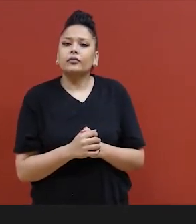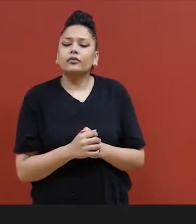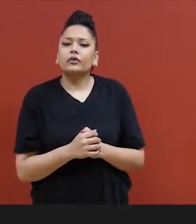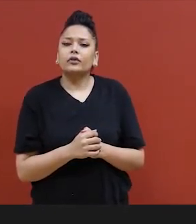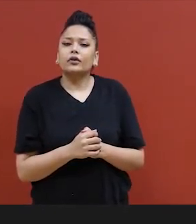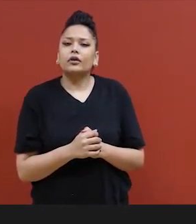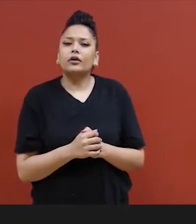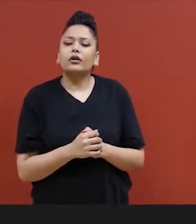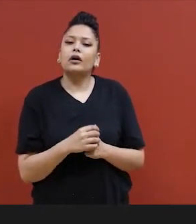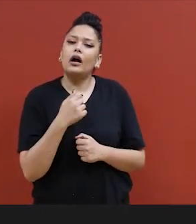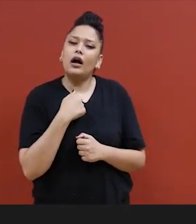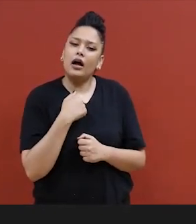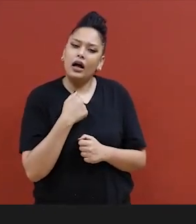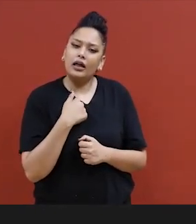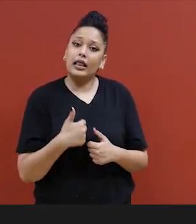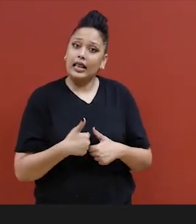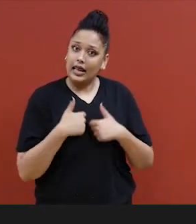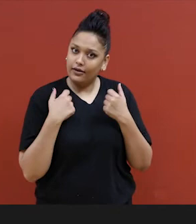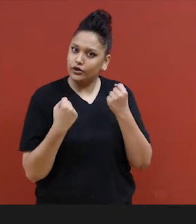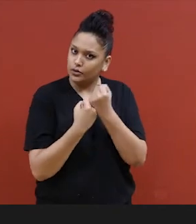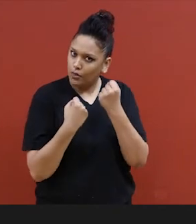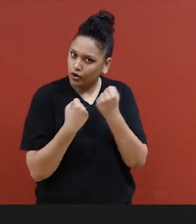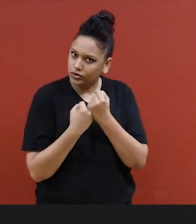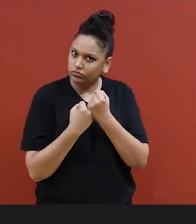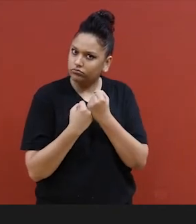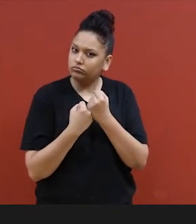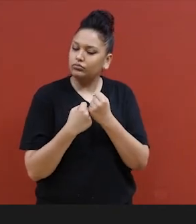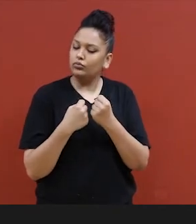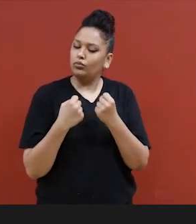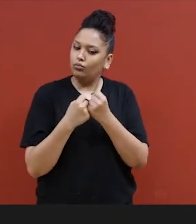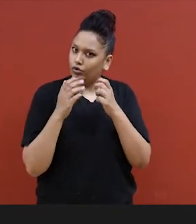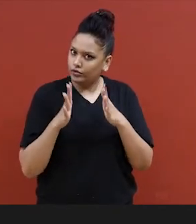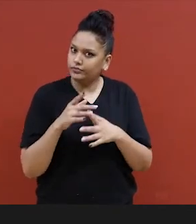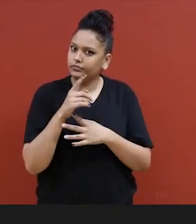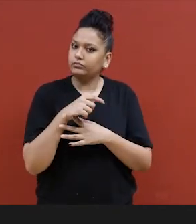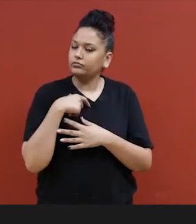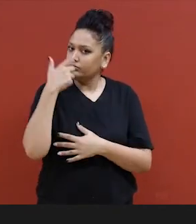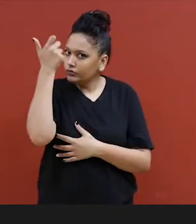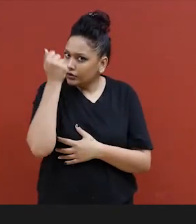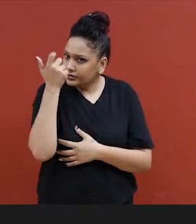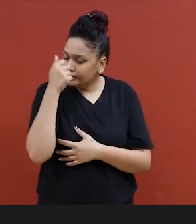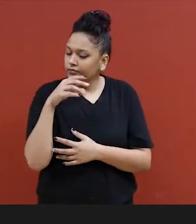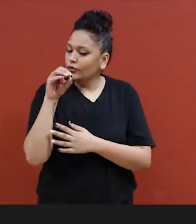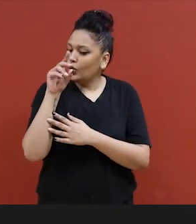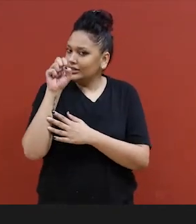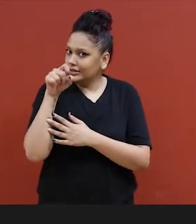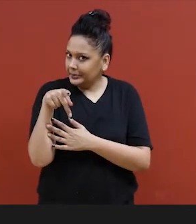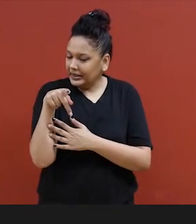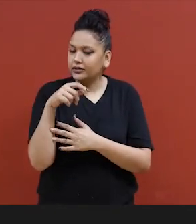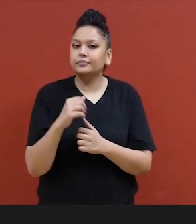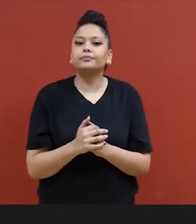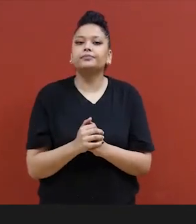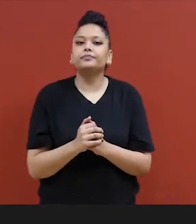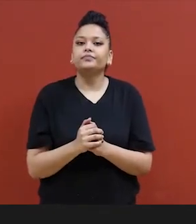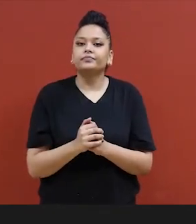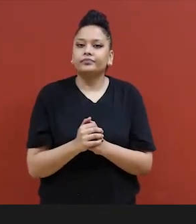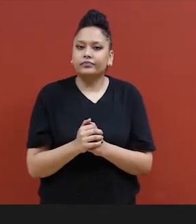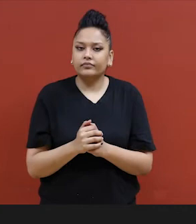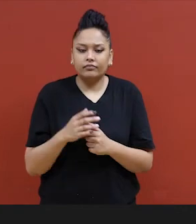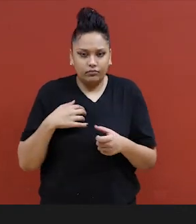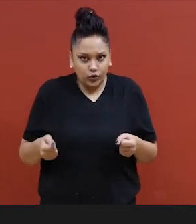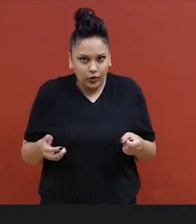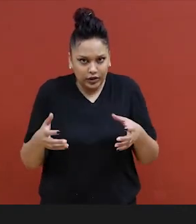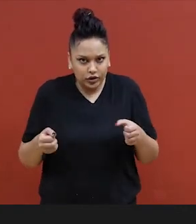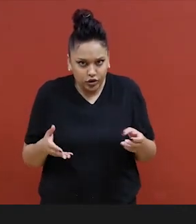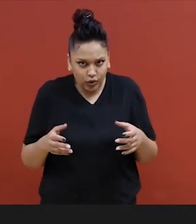know, I live in supportive housing, I'm on ODSP, I'm on Wheel-Trans, I have doctors. So when they